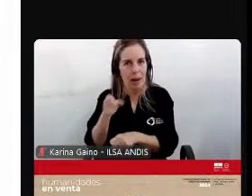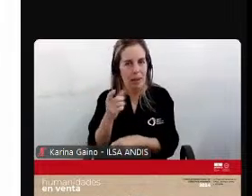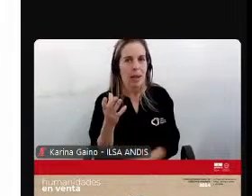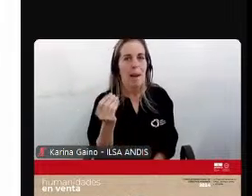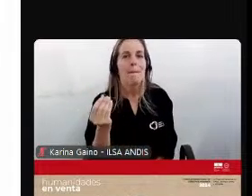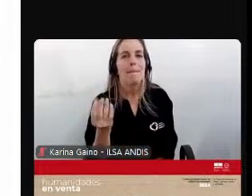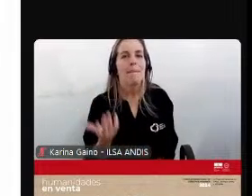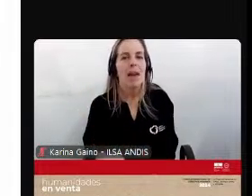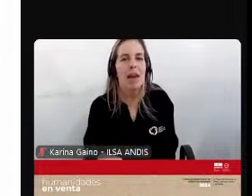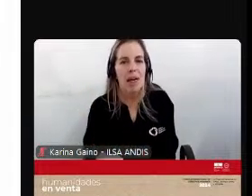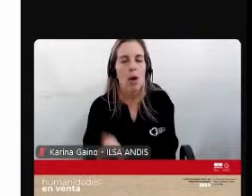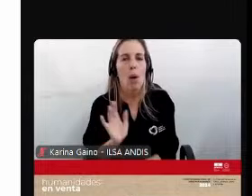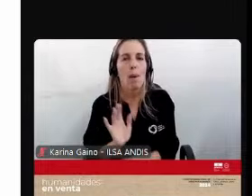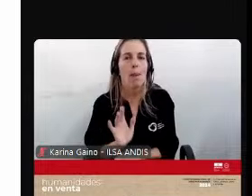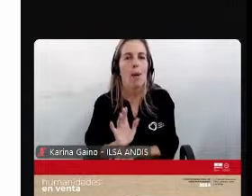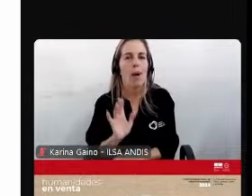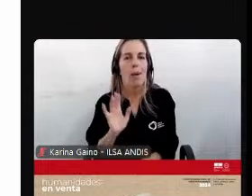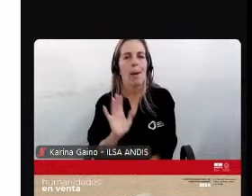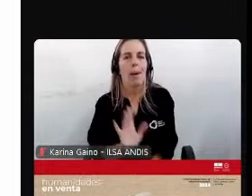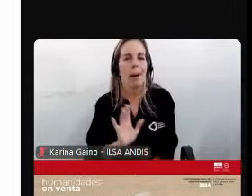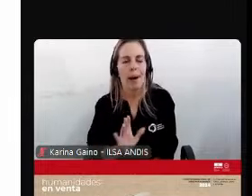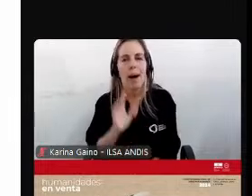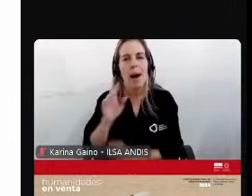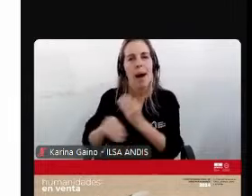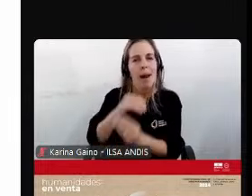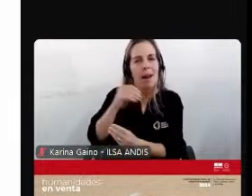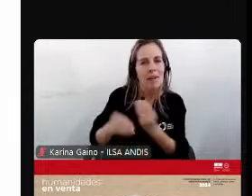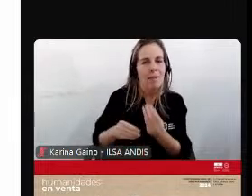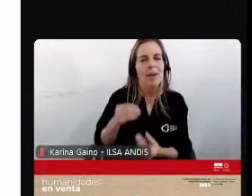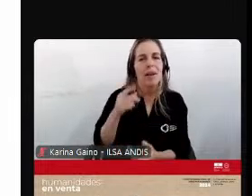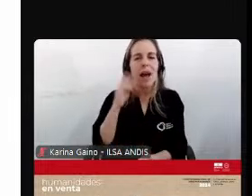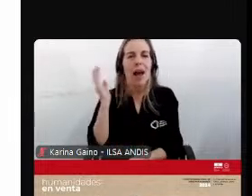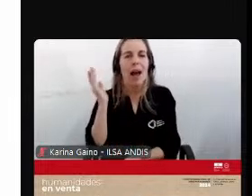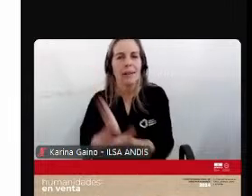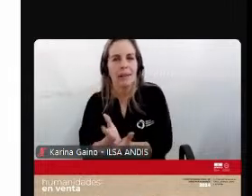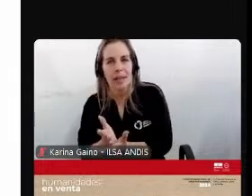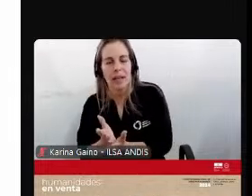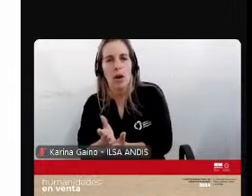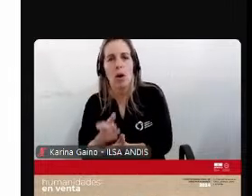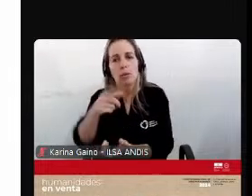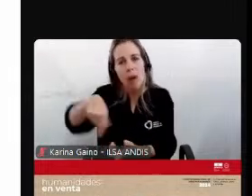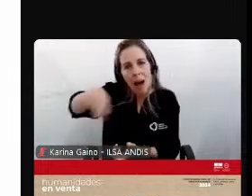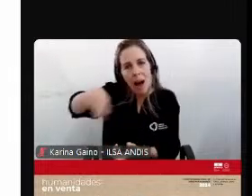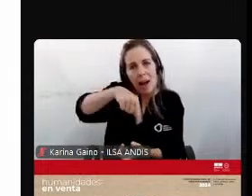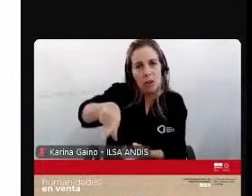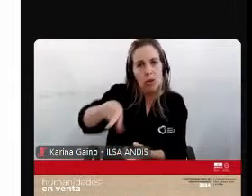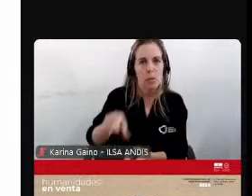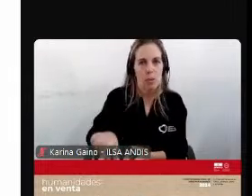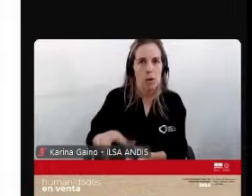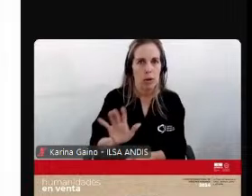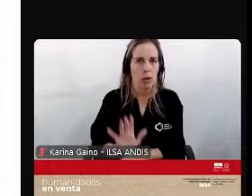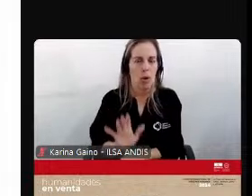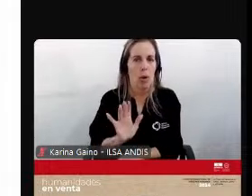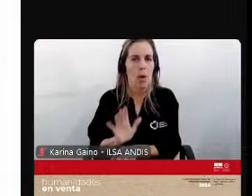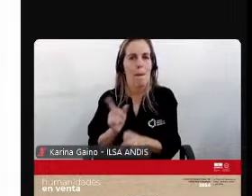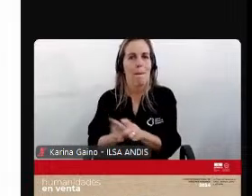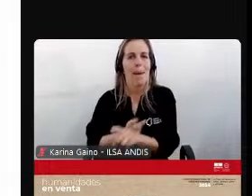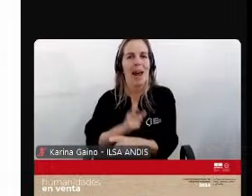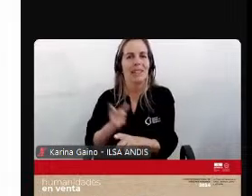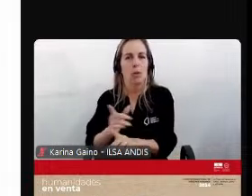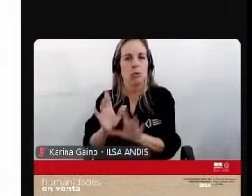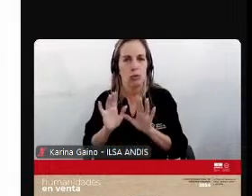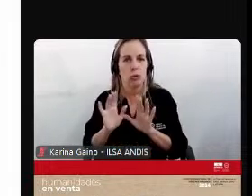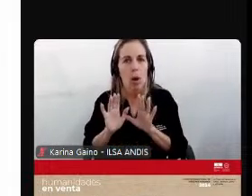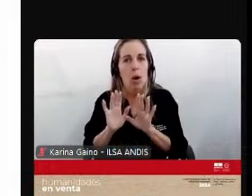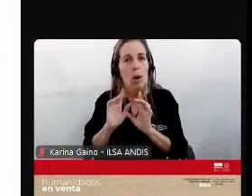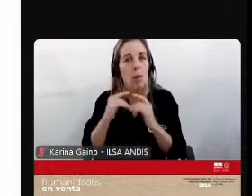be put on them, and it was something that dissuaded them from leaving their jobs. And so, forced